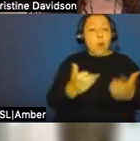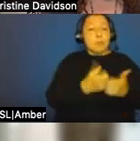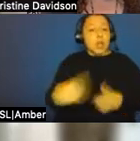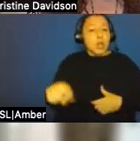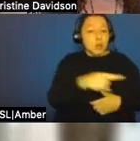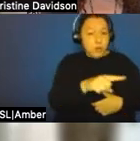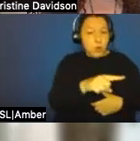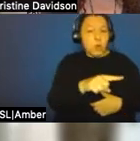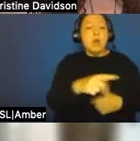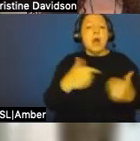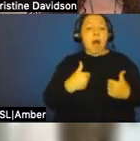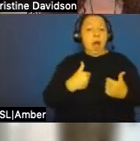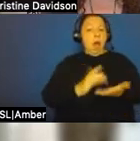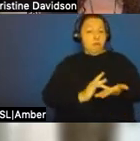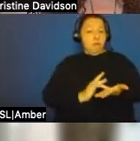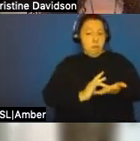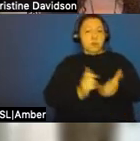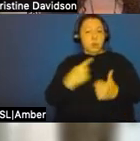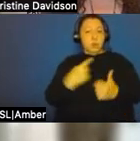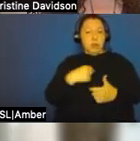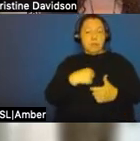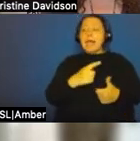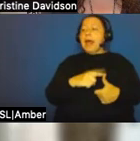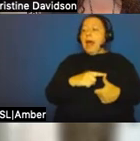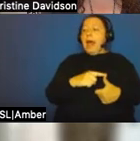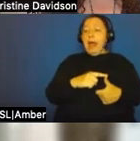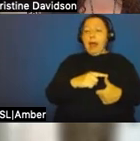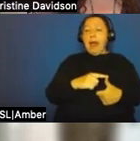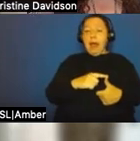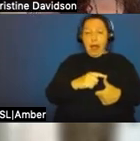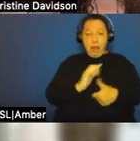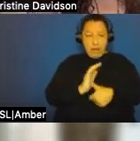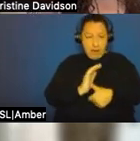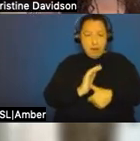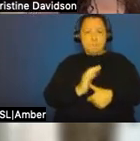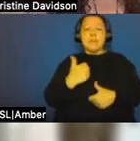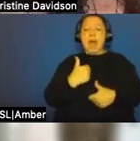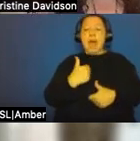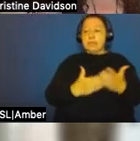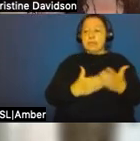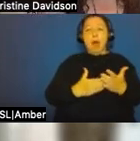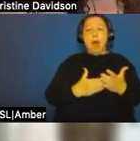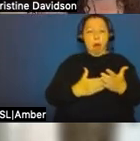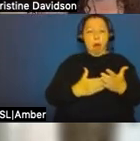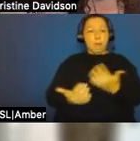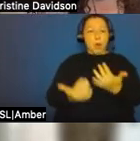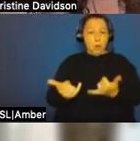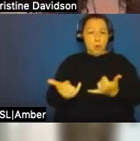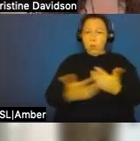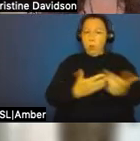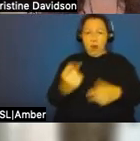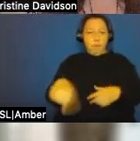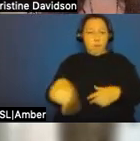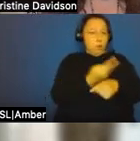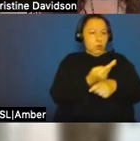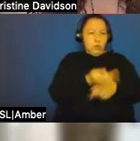have medicines also. I have lit some medicine. We have whatever you use to take good care of yourself.